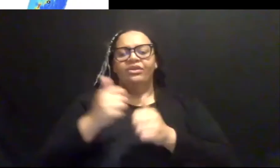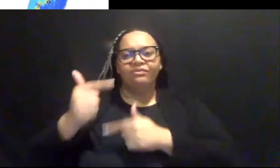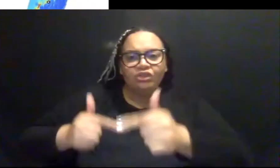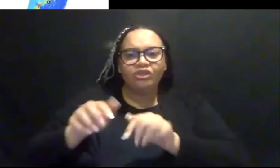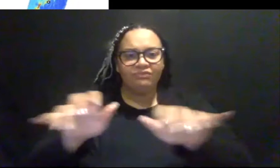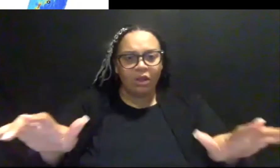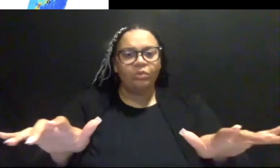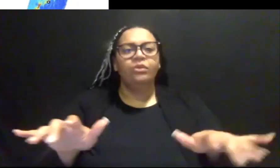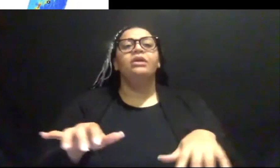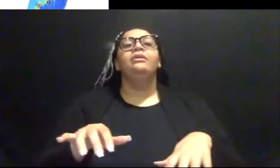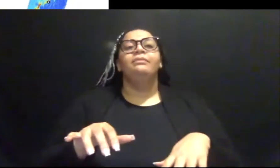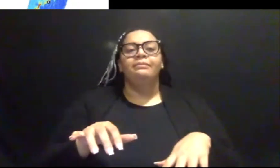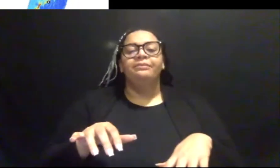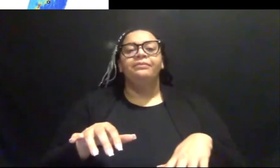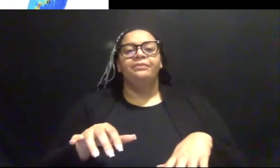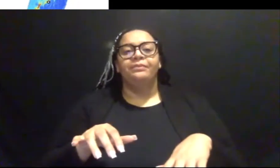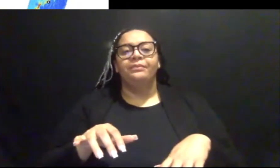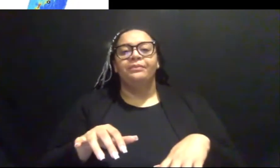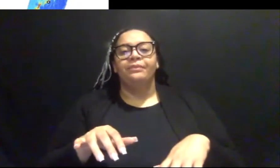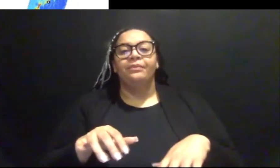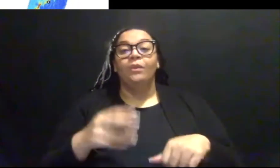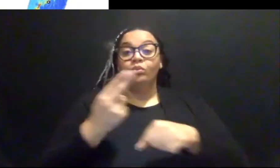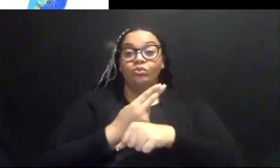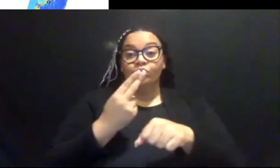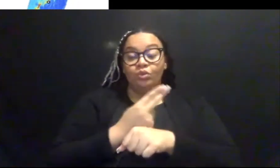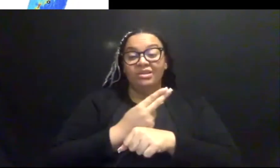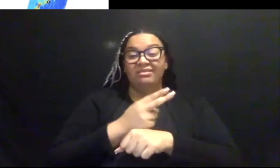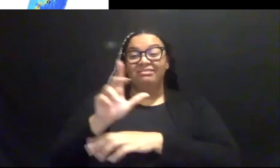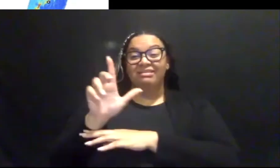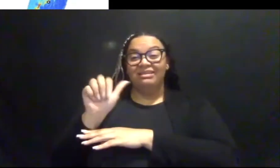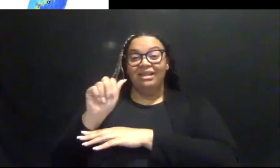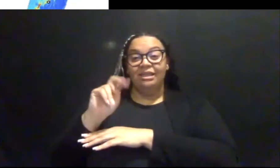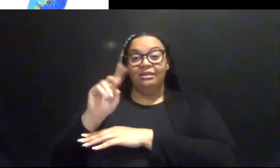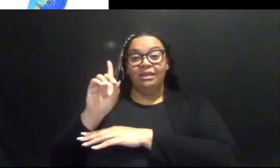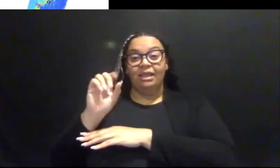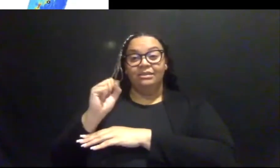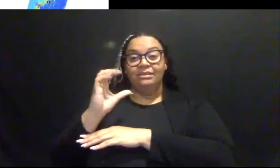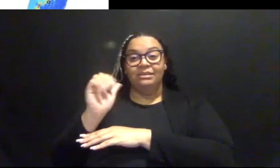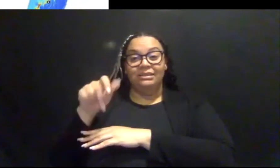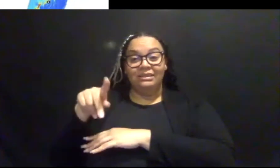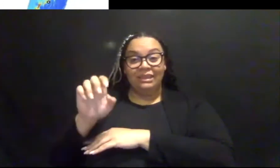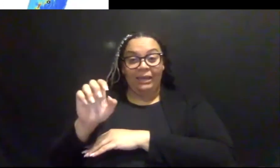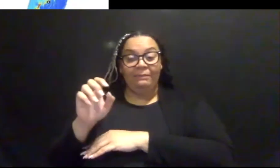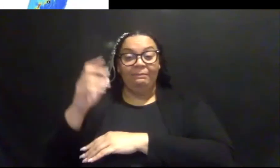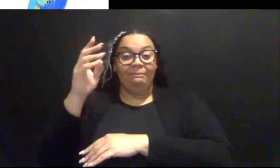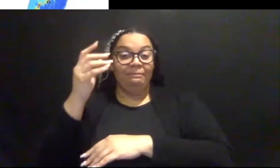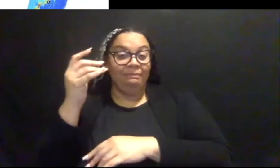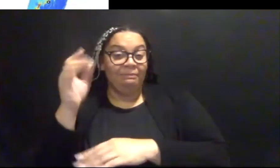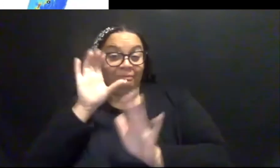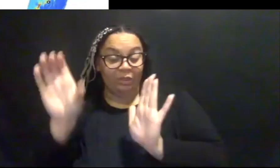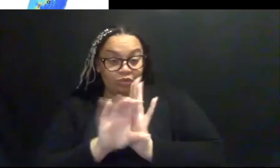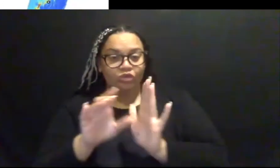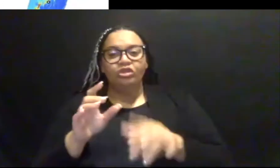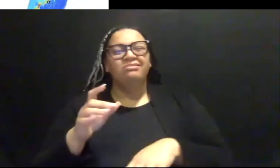lemur presence using landscape imagery was the presence of forest. So really, these animals just